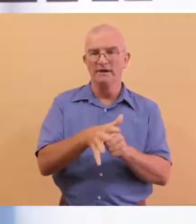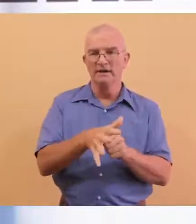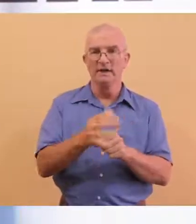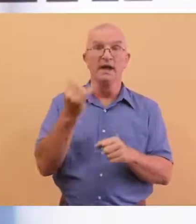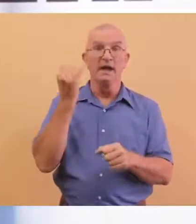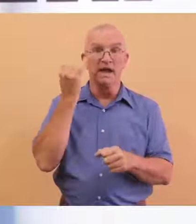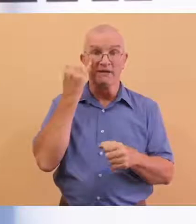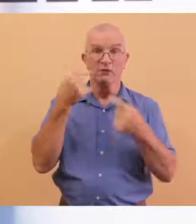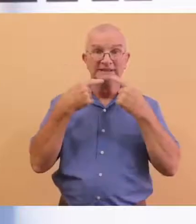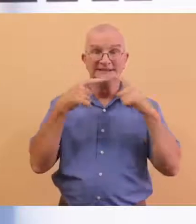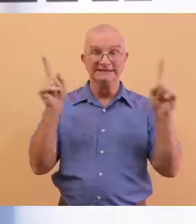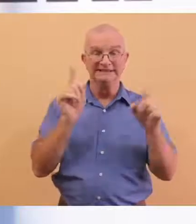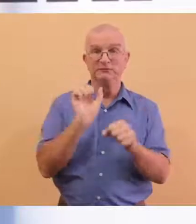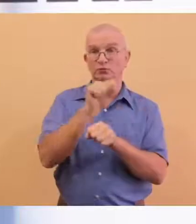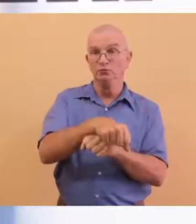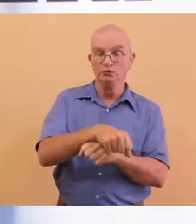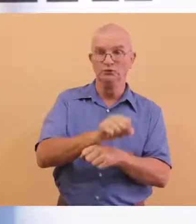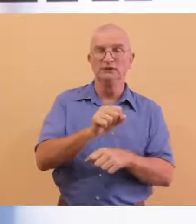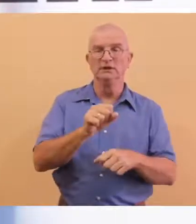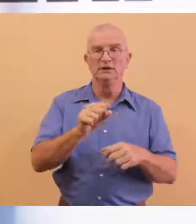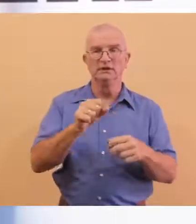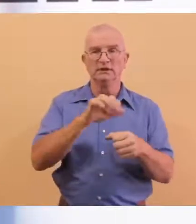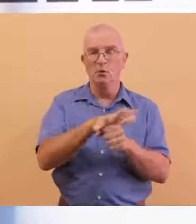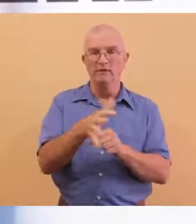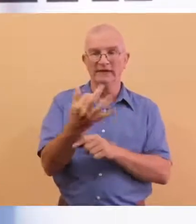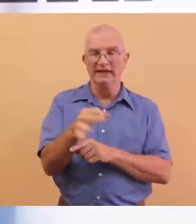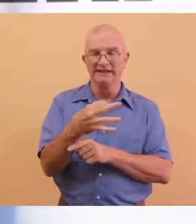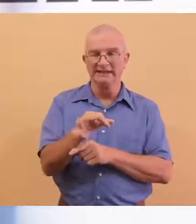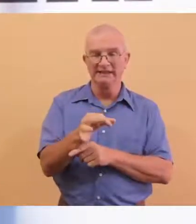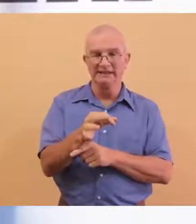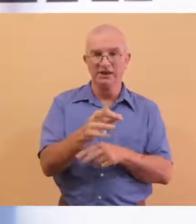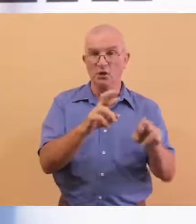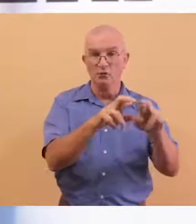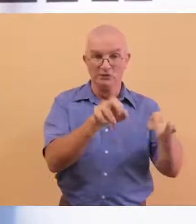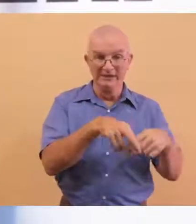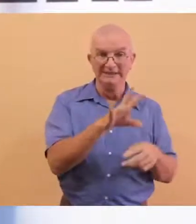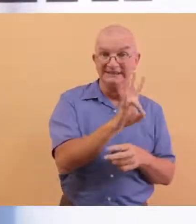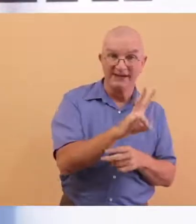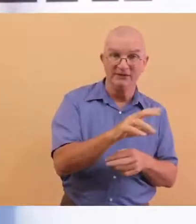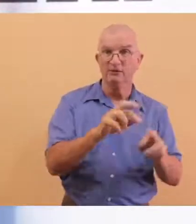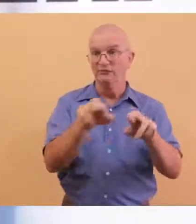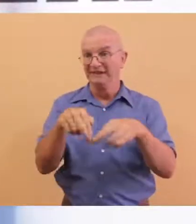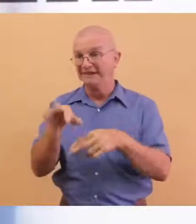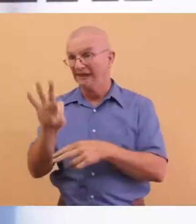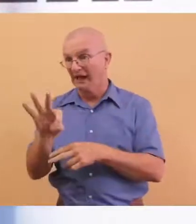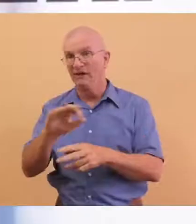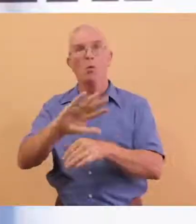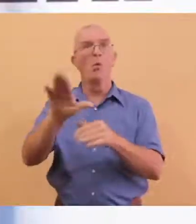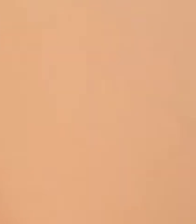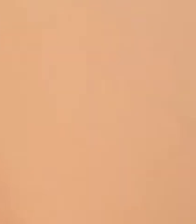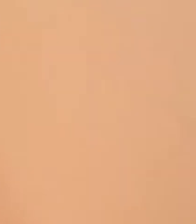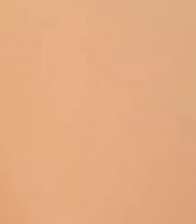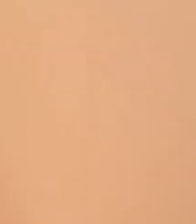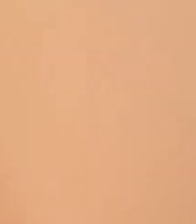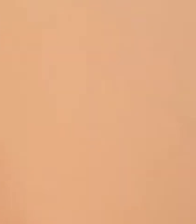camel, not only in regions 7 and 9, but in every community.